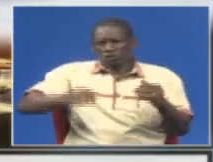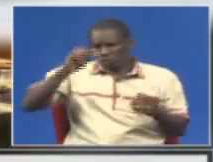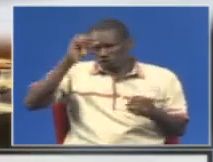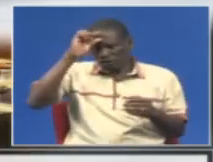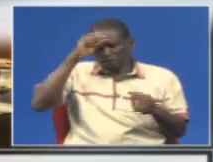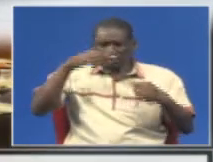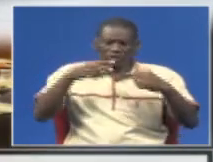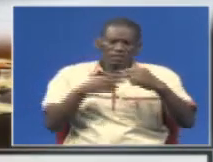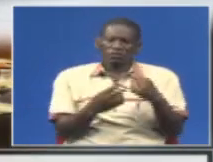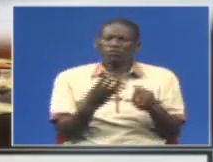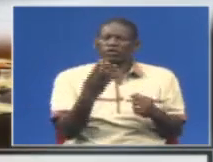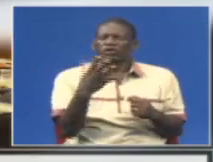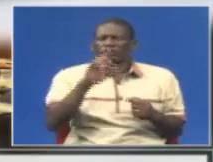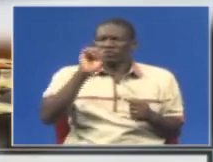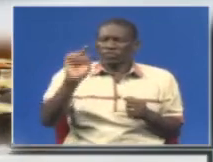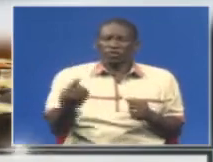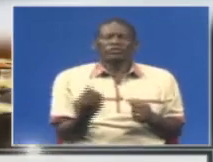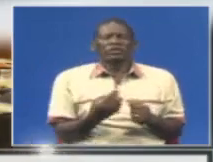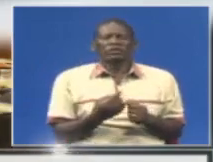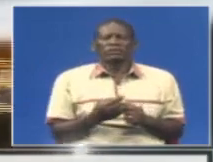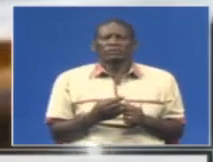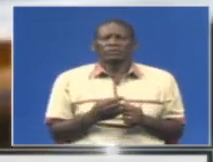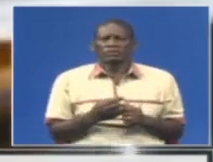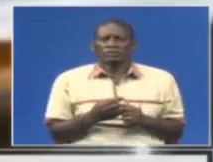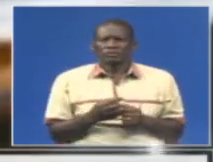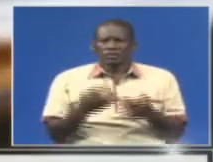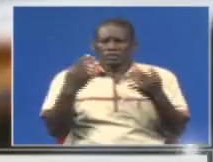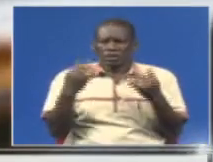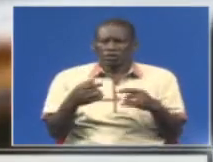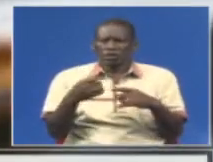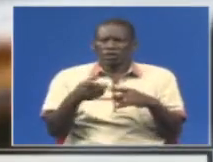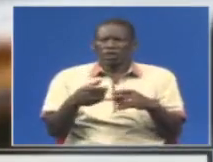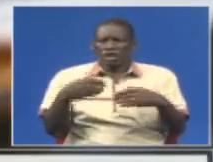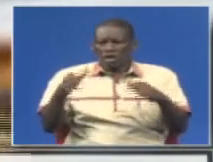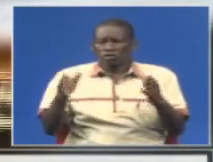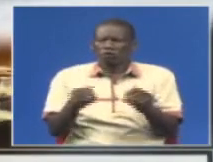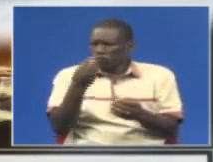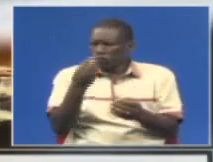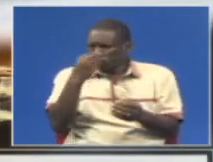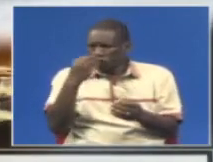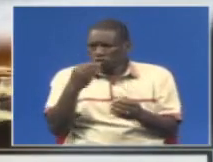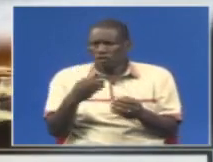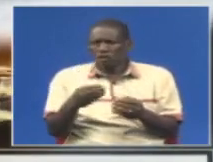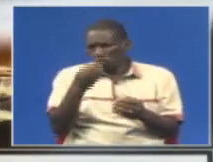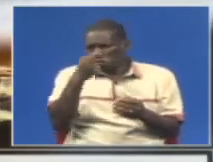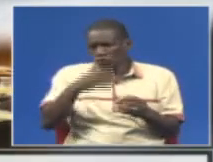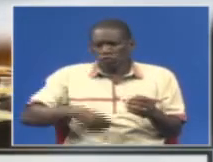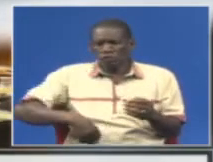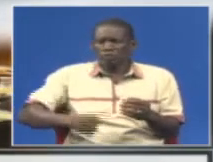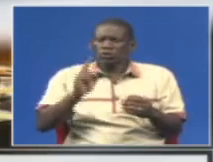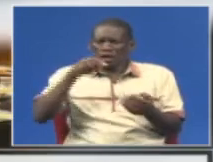whopping 745,000 Kenya shillings. Outside catering was paid for at